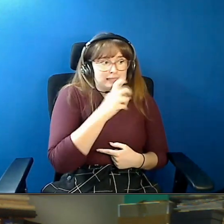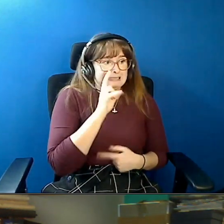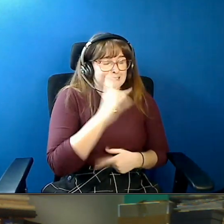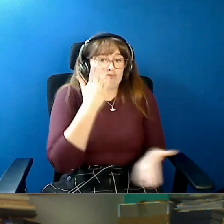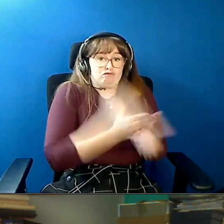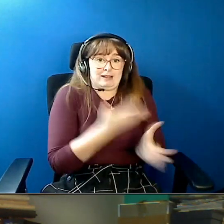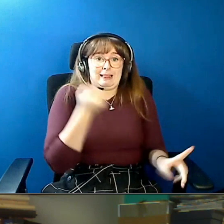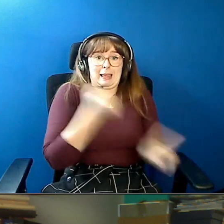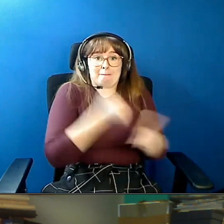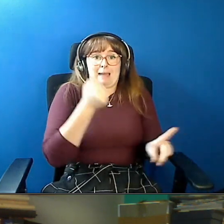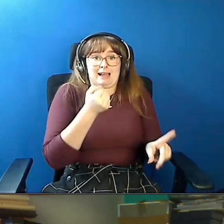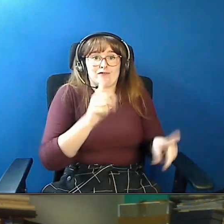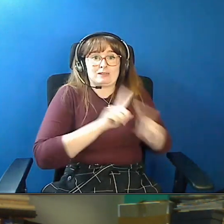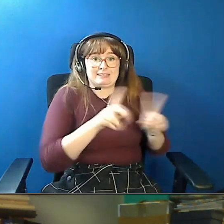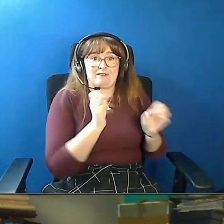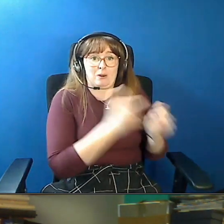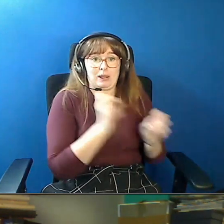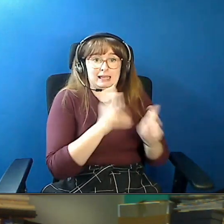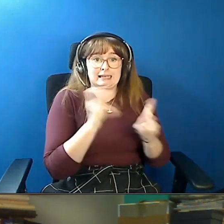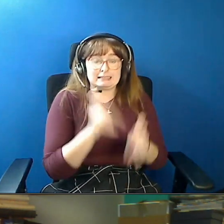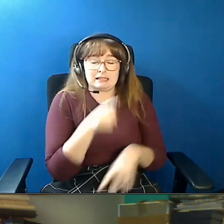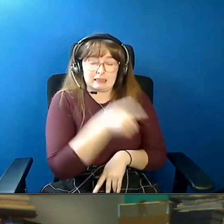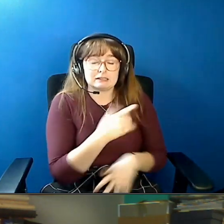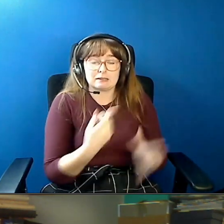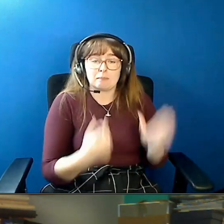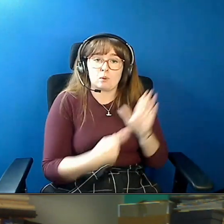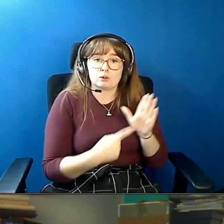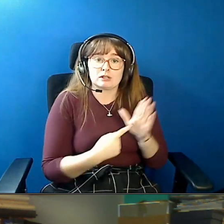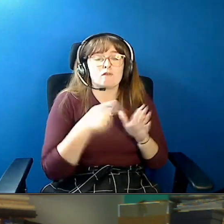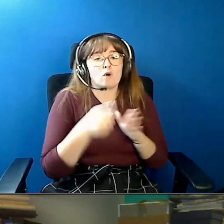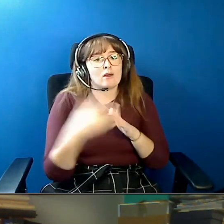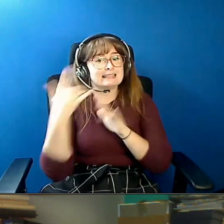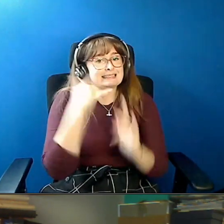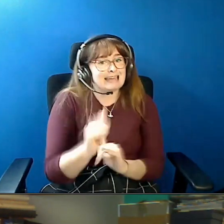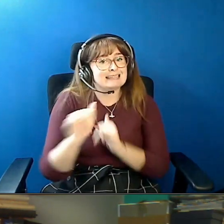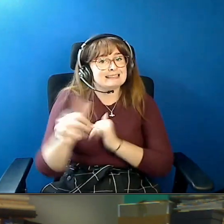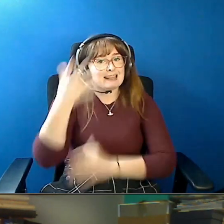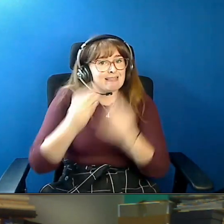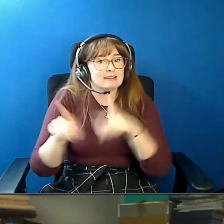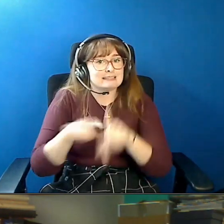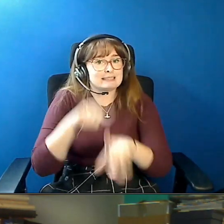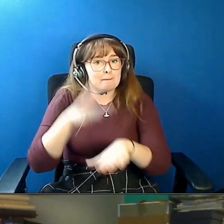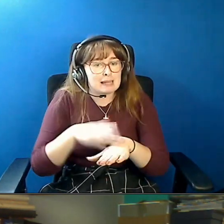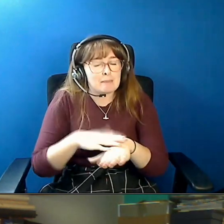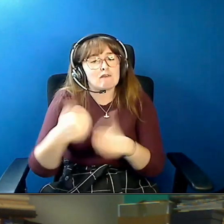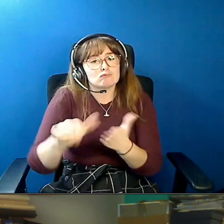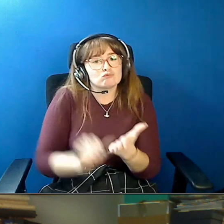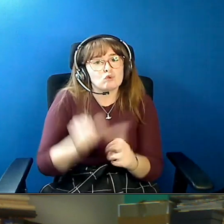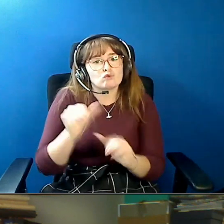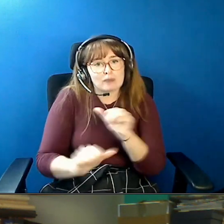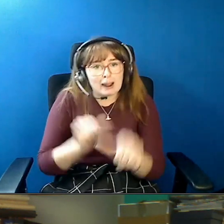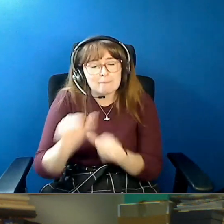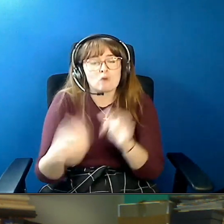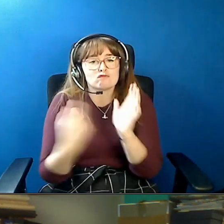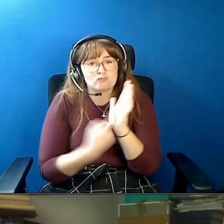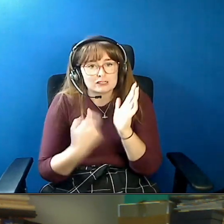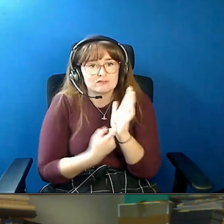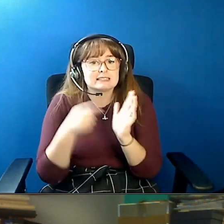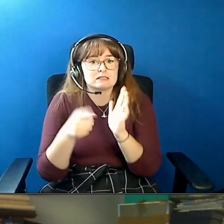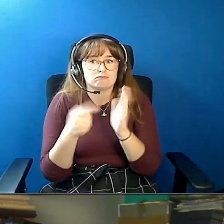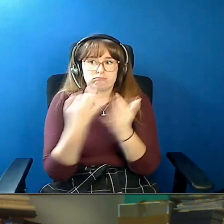of different measures. And as I say, the test and learn approach. So as you go through a program of retrofitting hundreds and thousands of